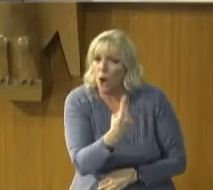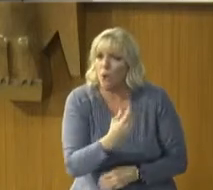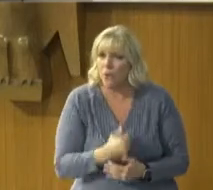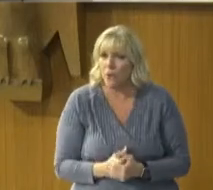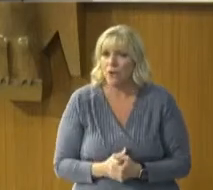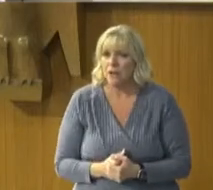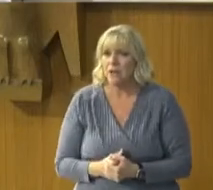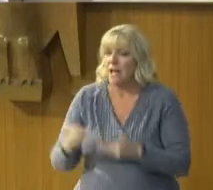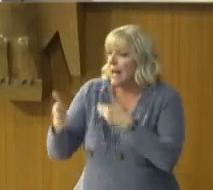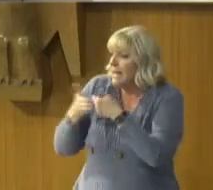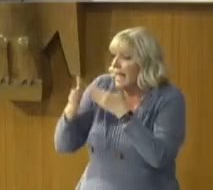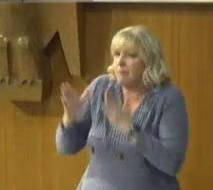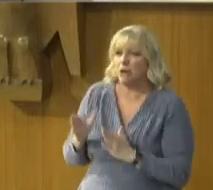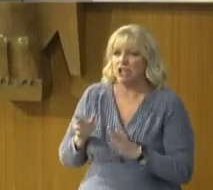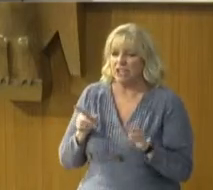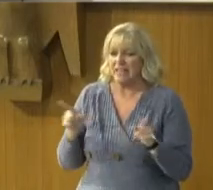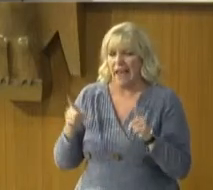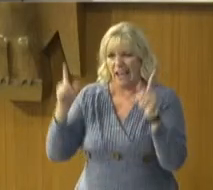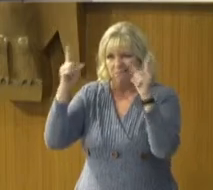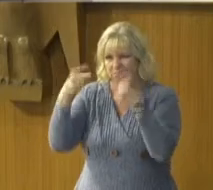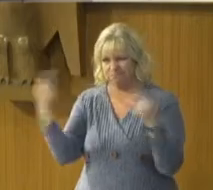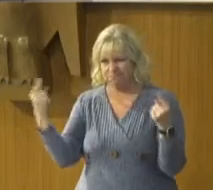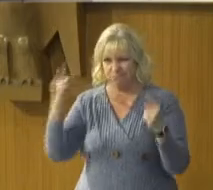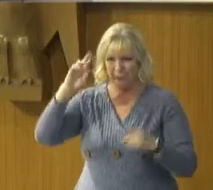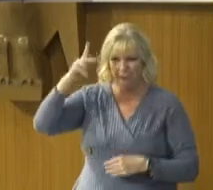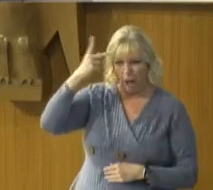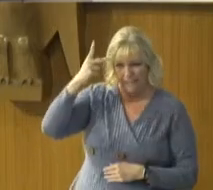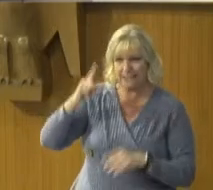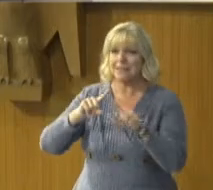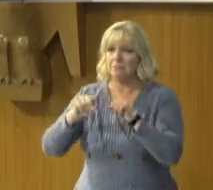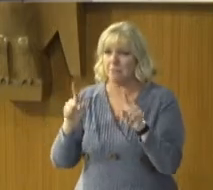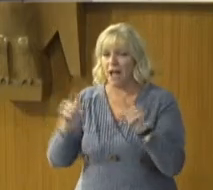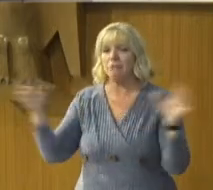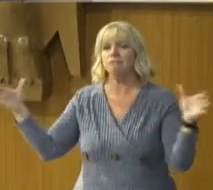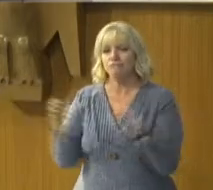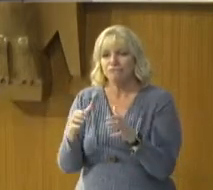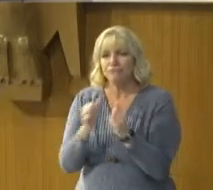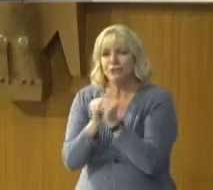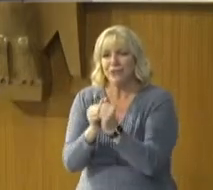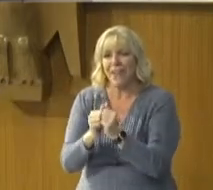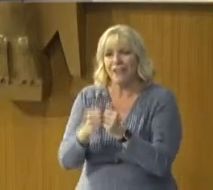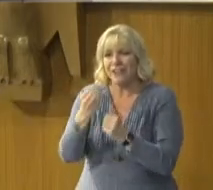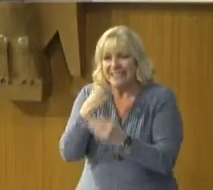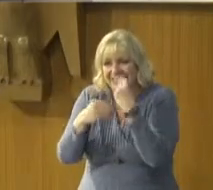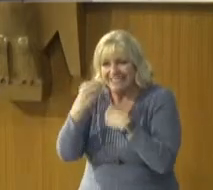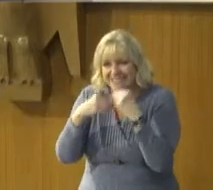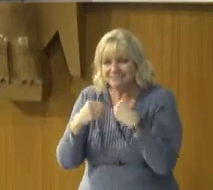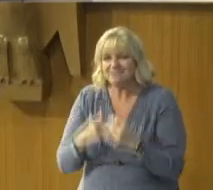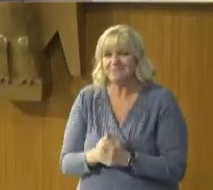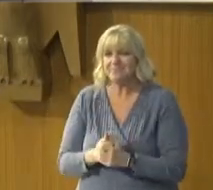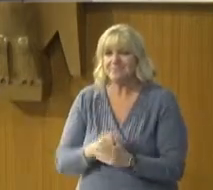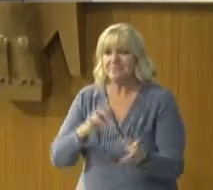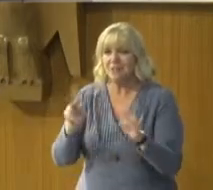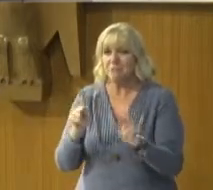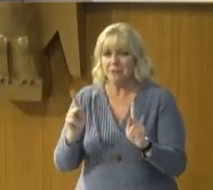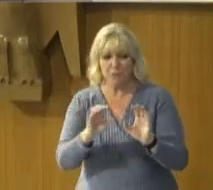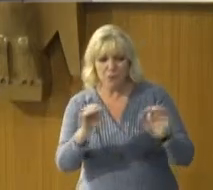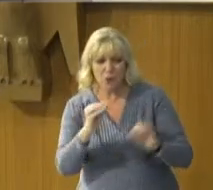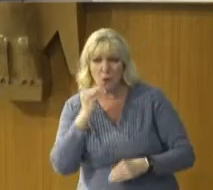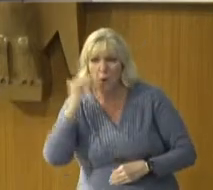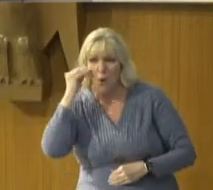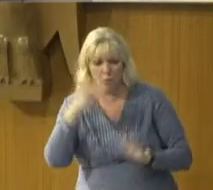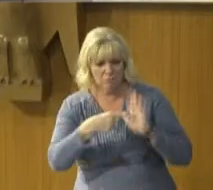When neighbors who disagree on politics can come together and break bread. When the unhoused are treated with kindness